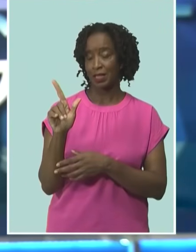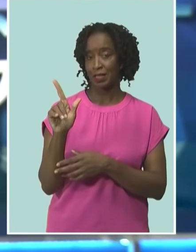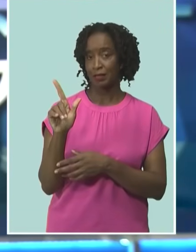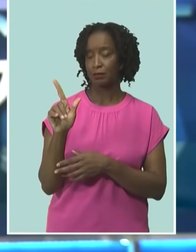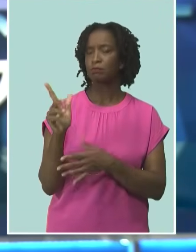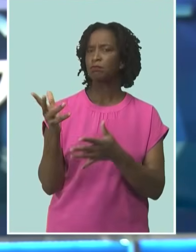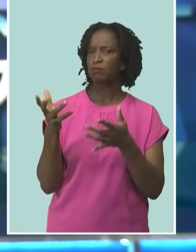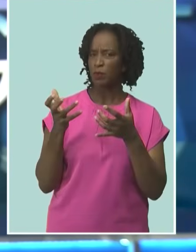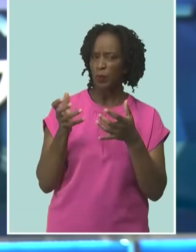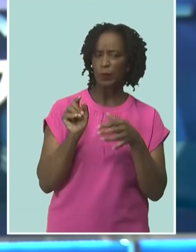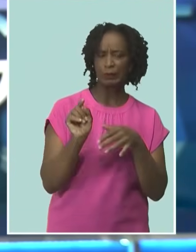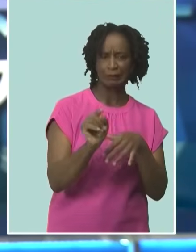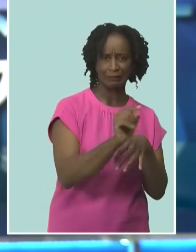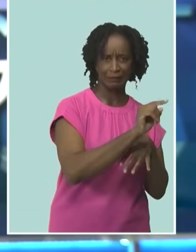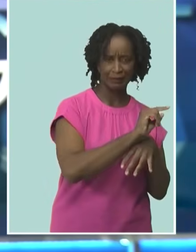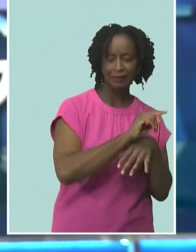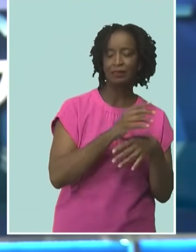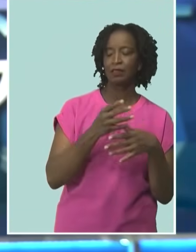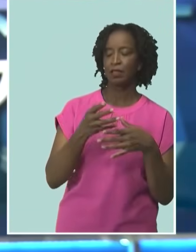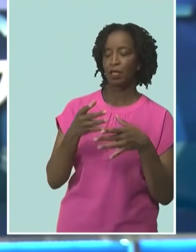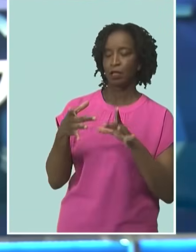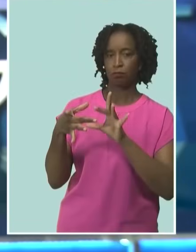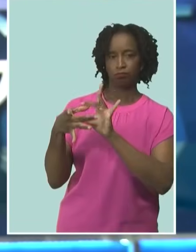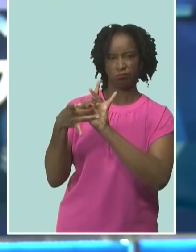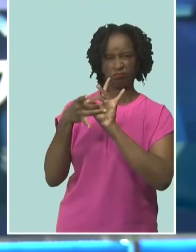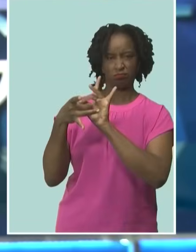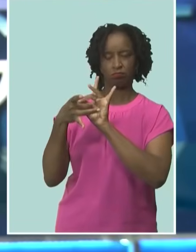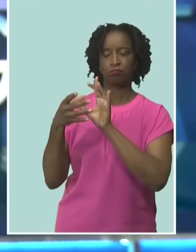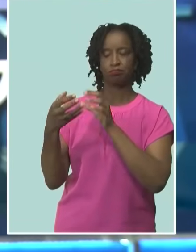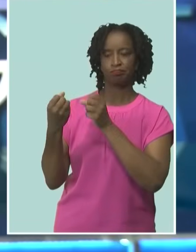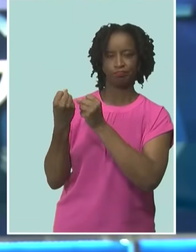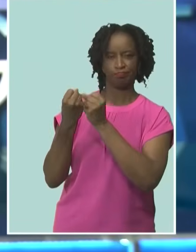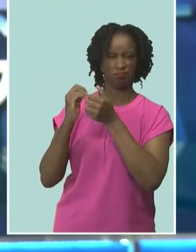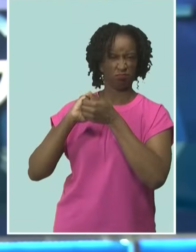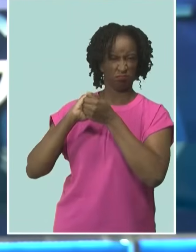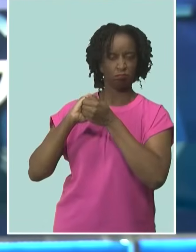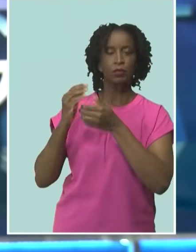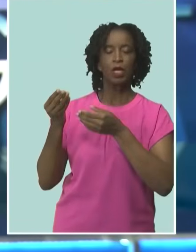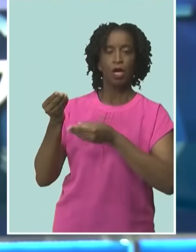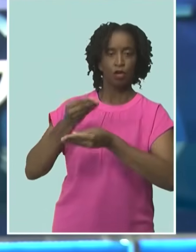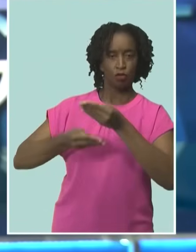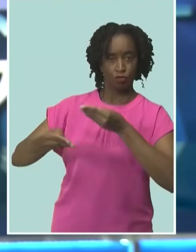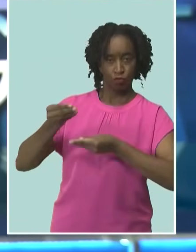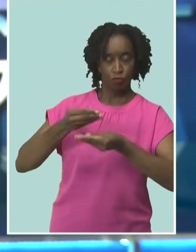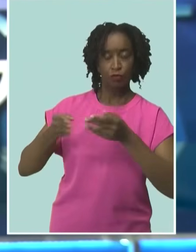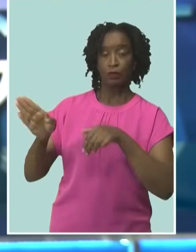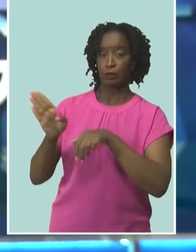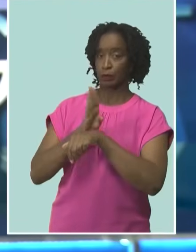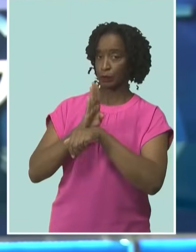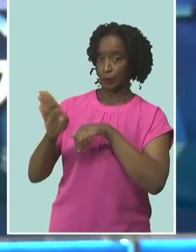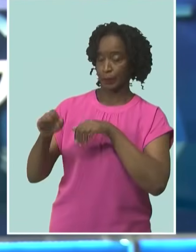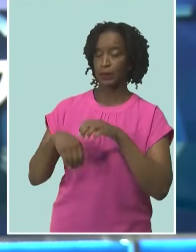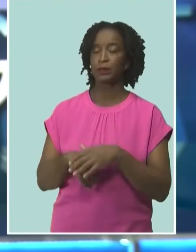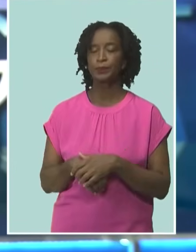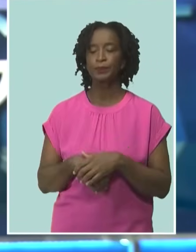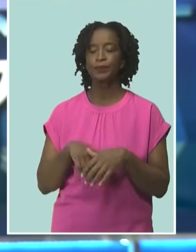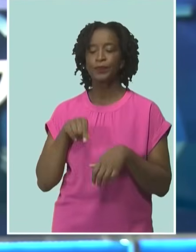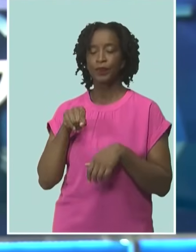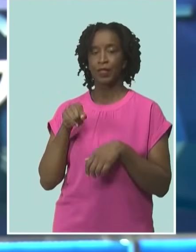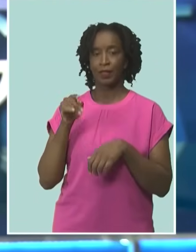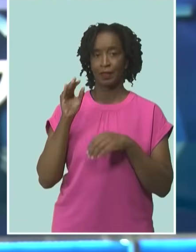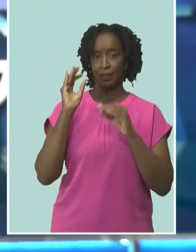in trade, commerce and cooperation. That's according to senior lecturer in history at the University of the West Indies Cayfield